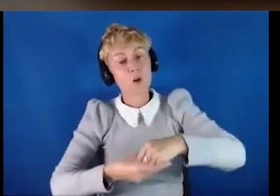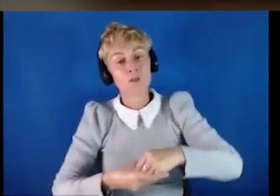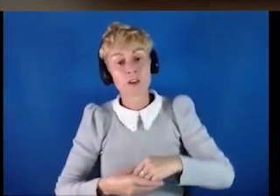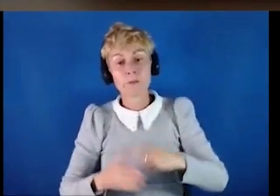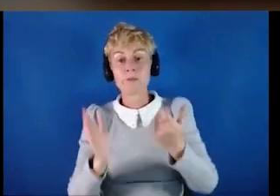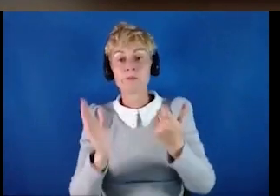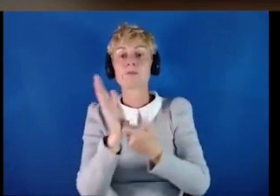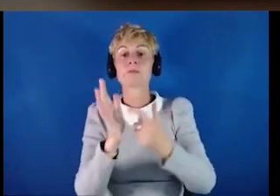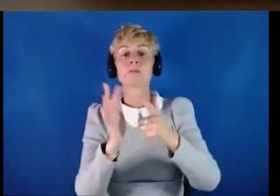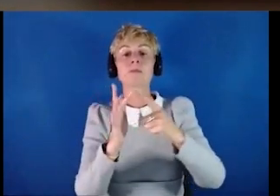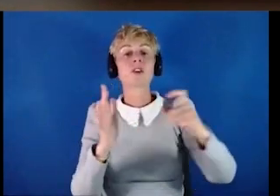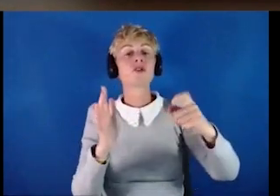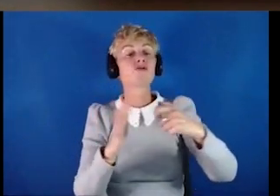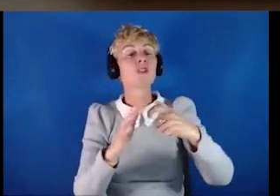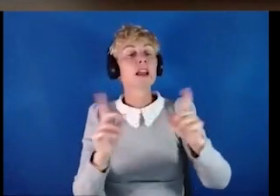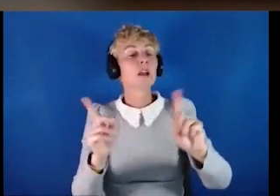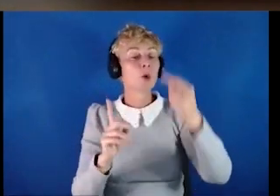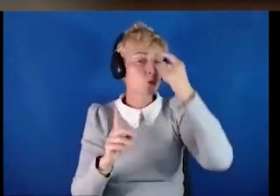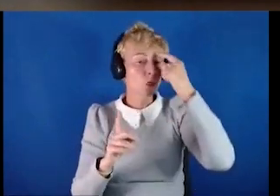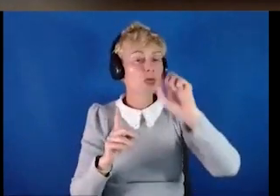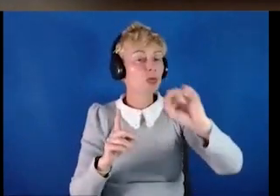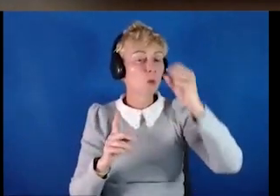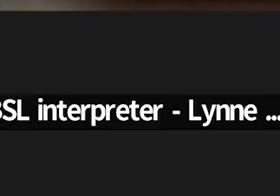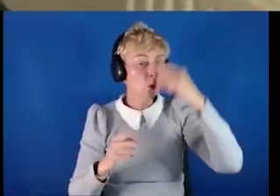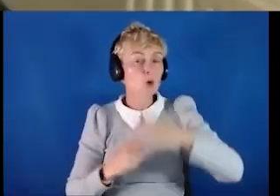What are your thoughts on that?